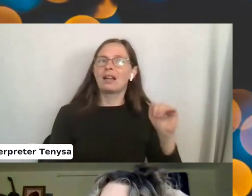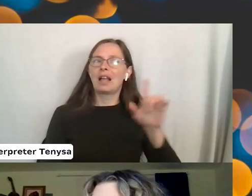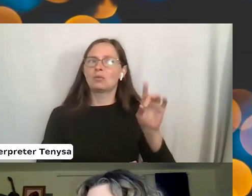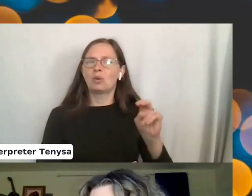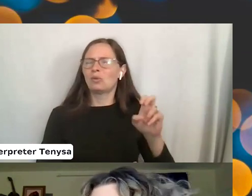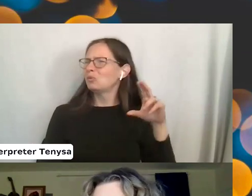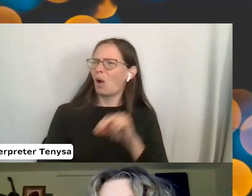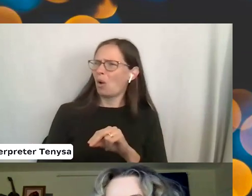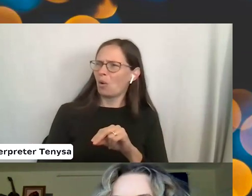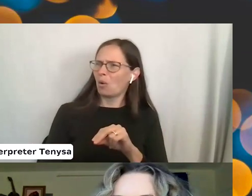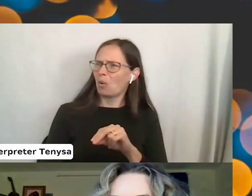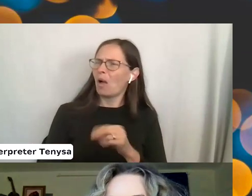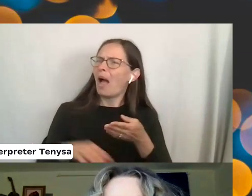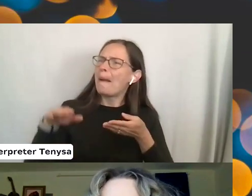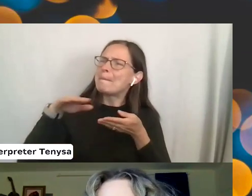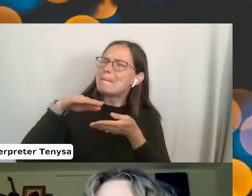they are a